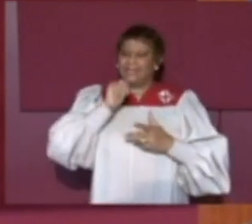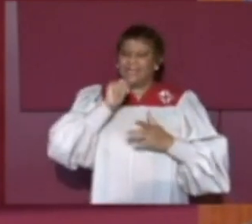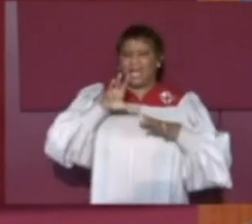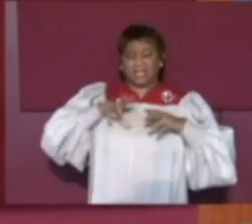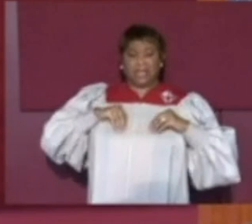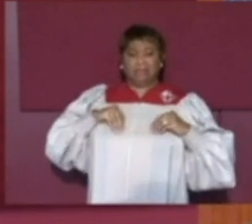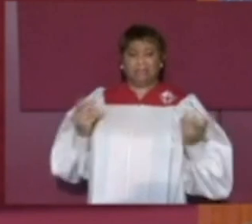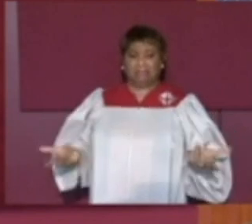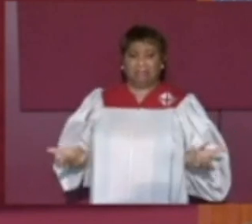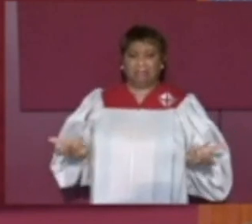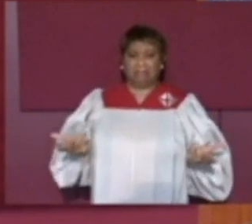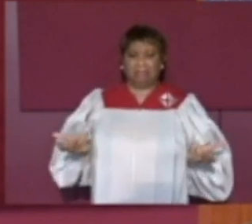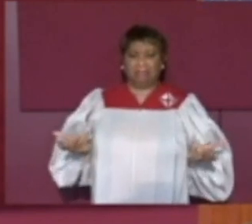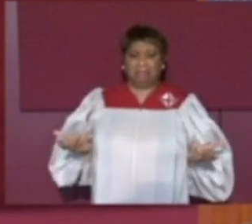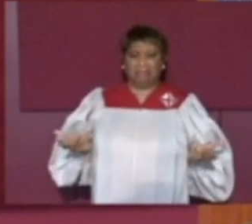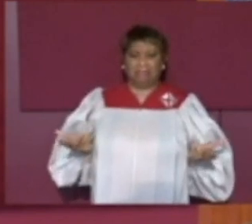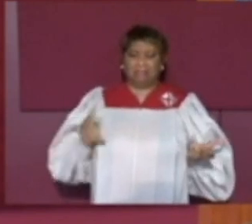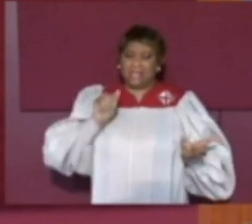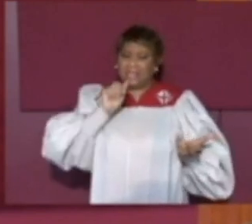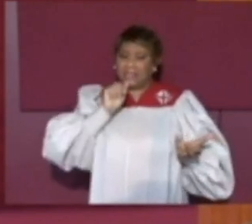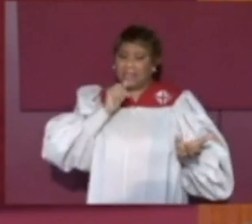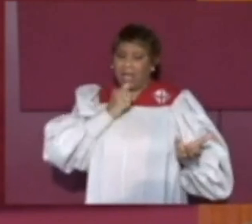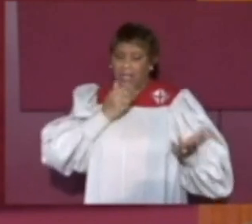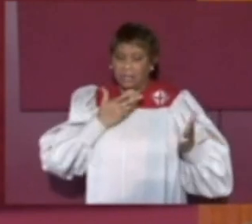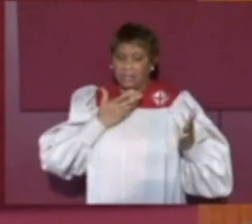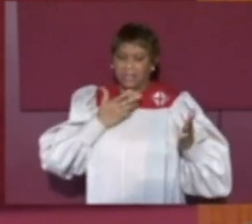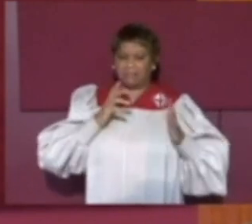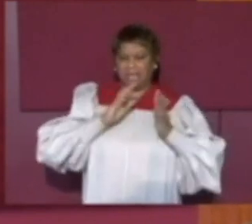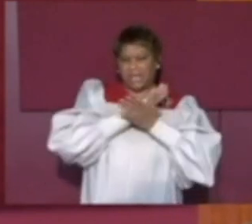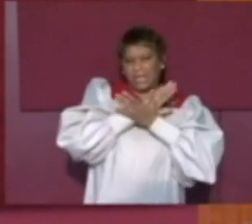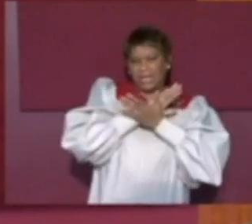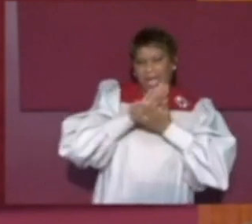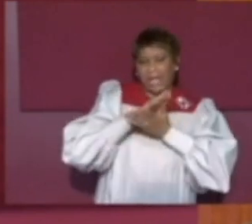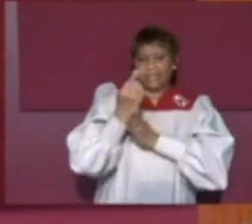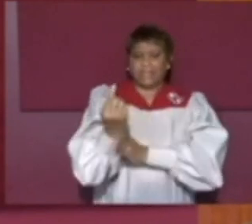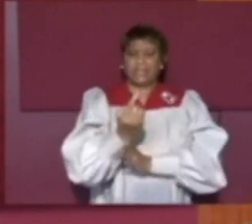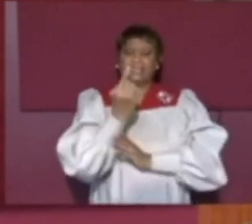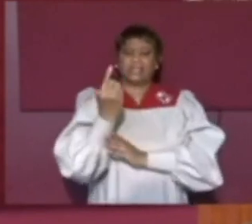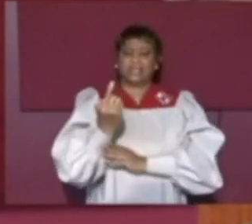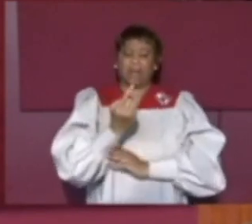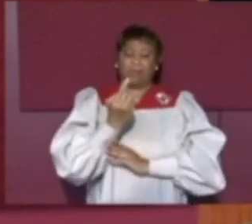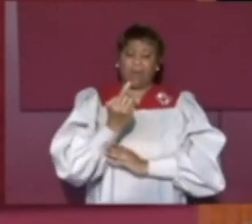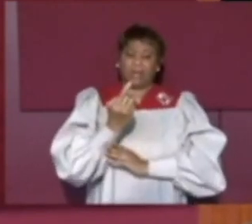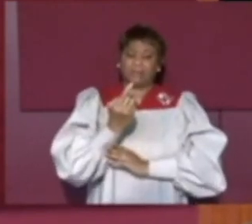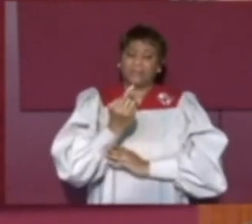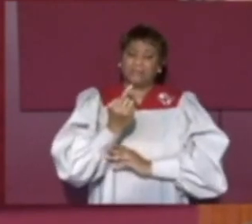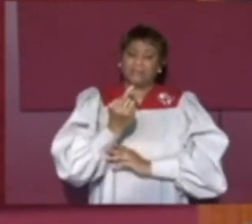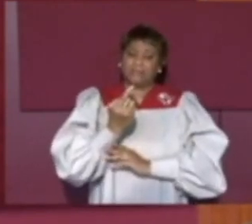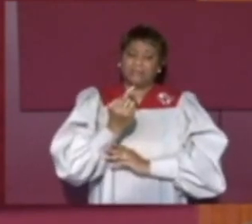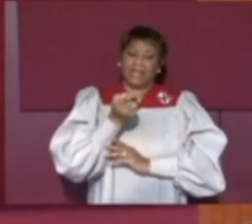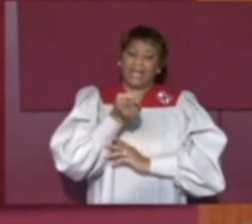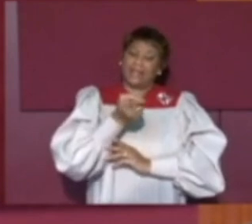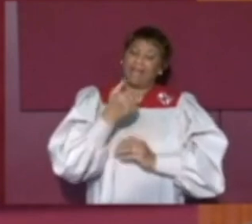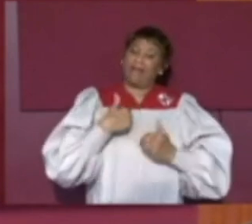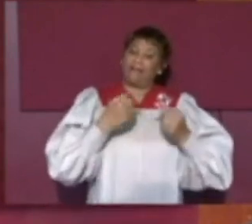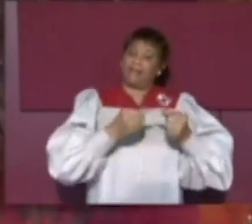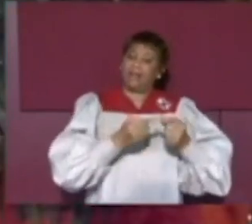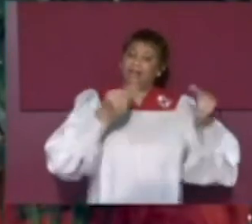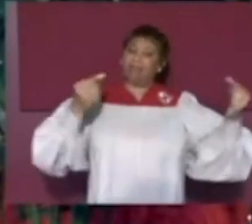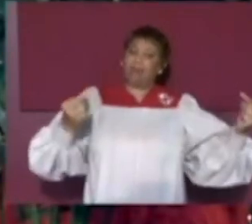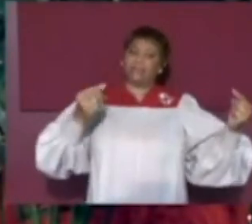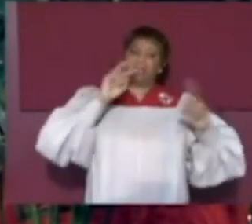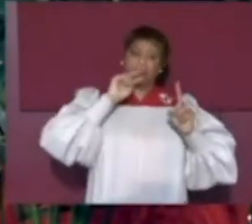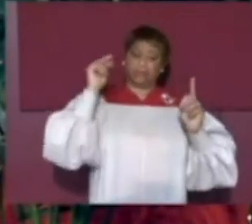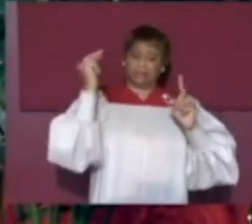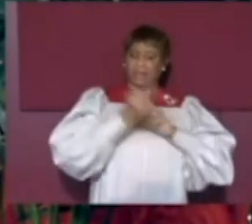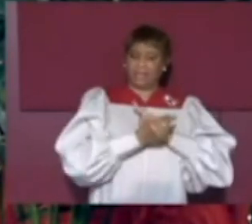acceptance. Tolerance is being kind to someone who has an opposing view than what you